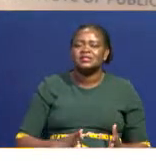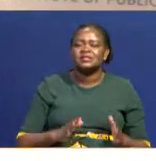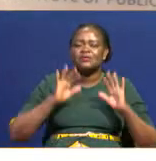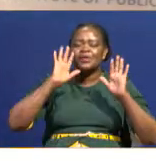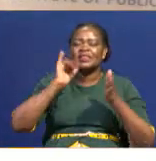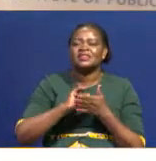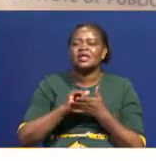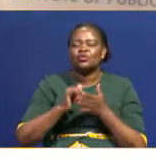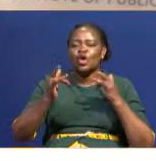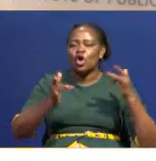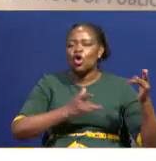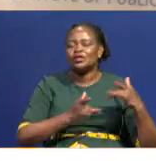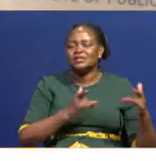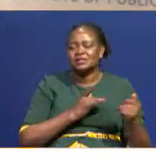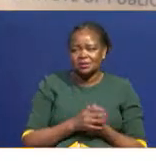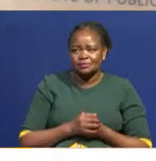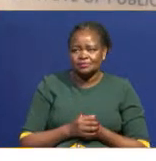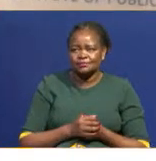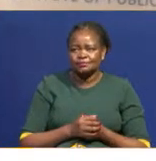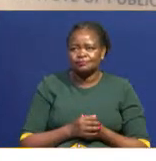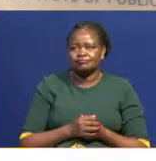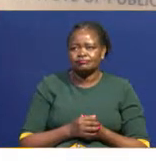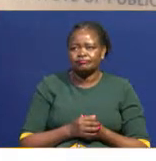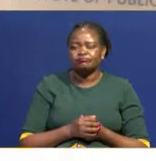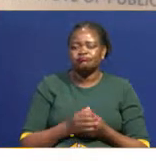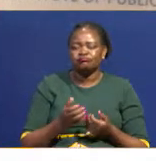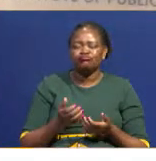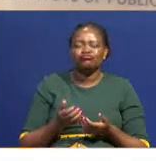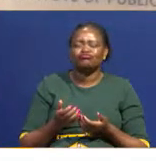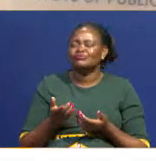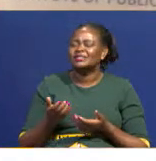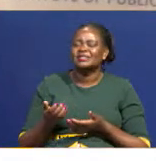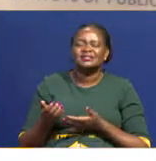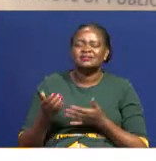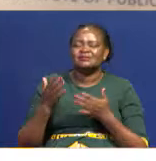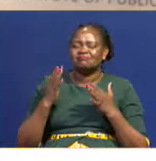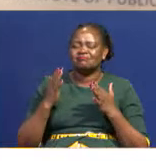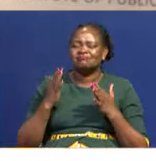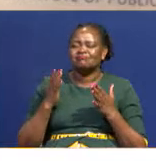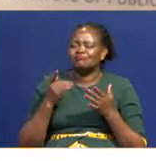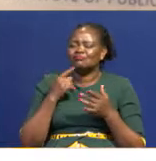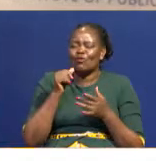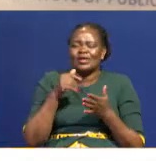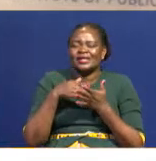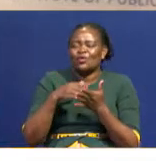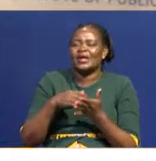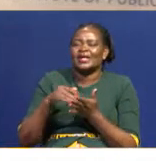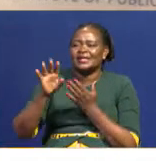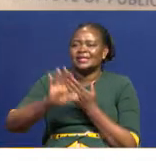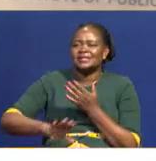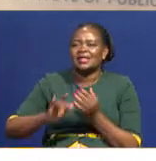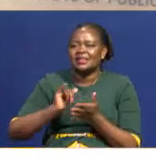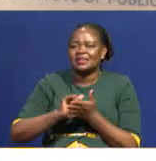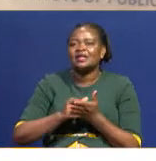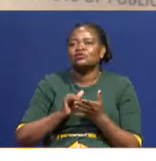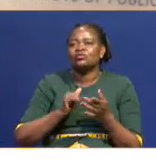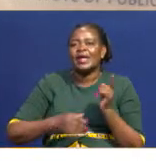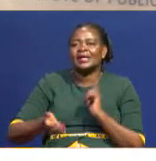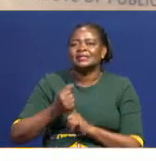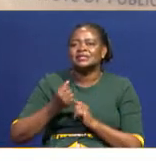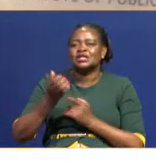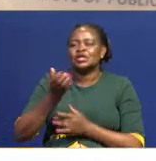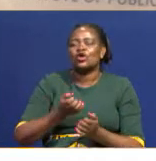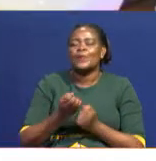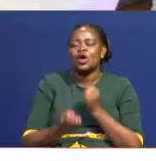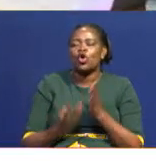important that we consider fiscal consolidation not in the vulnerable sectors, so that we attain